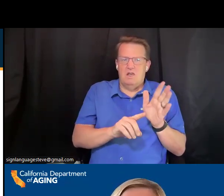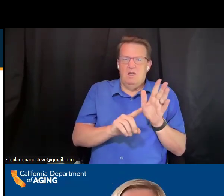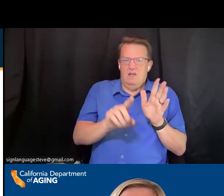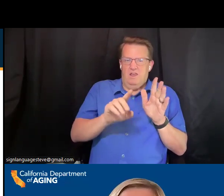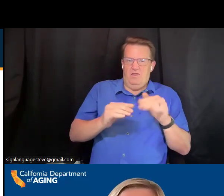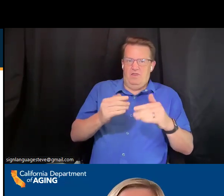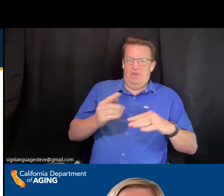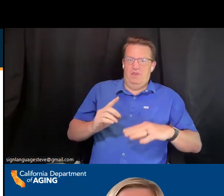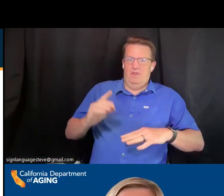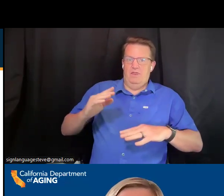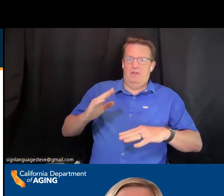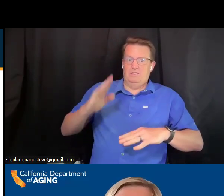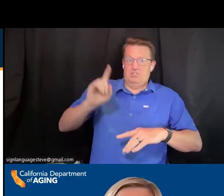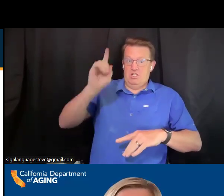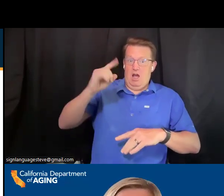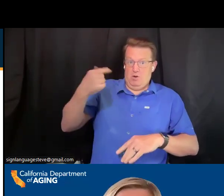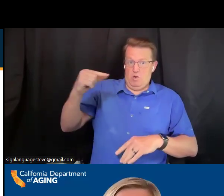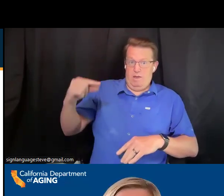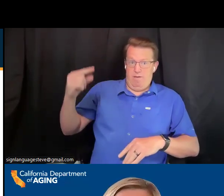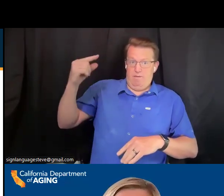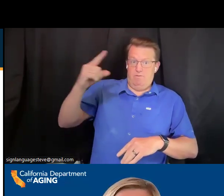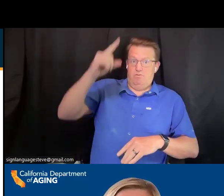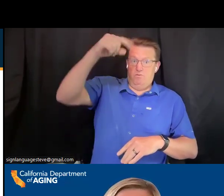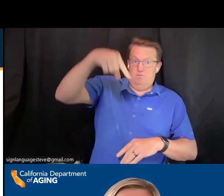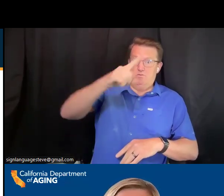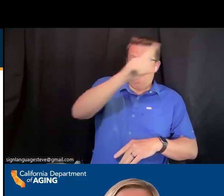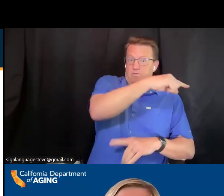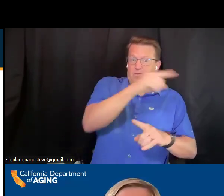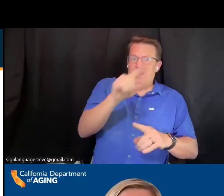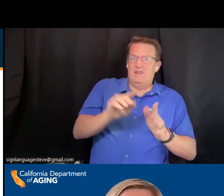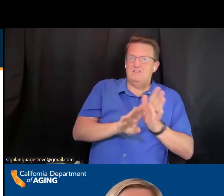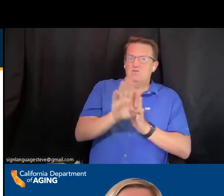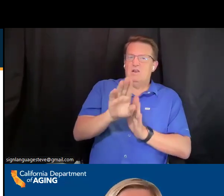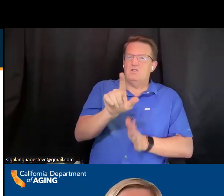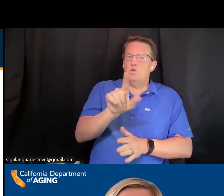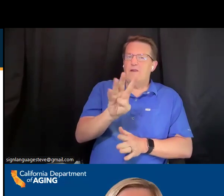graph is growing nationwide by 24%, and we've